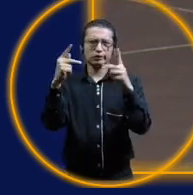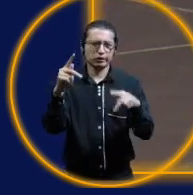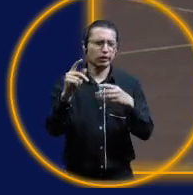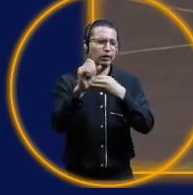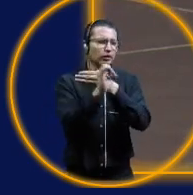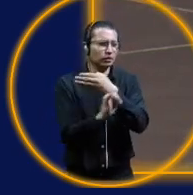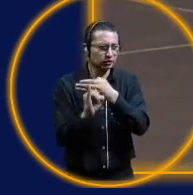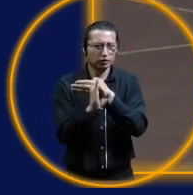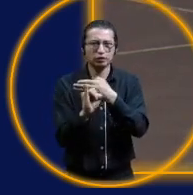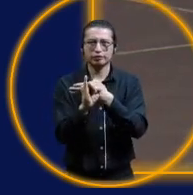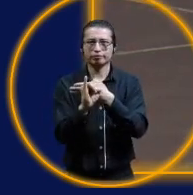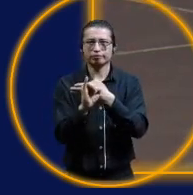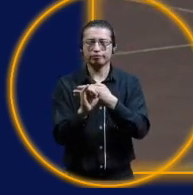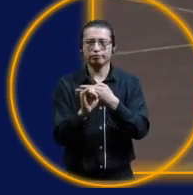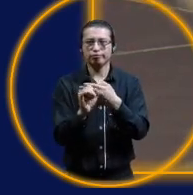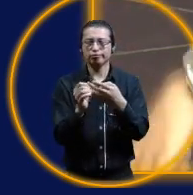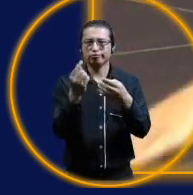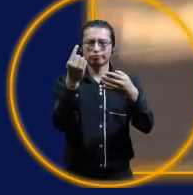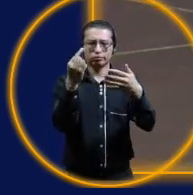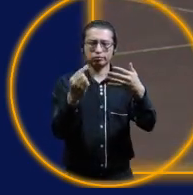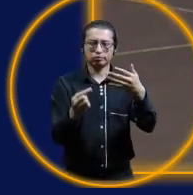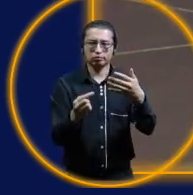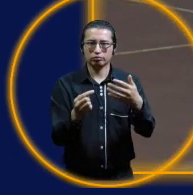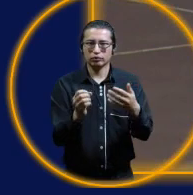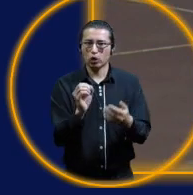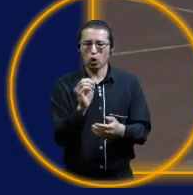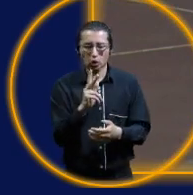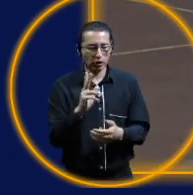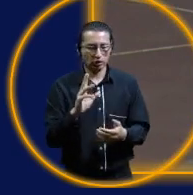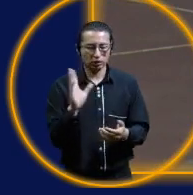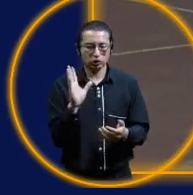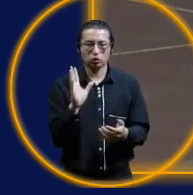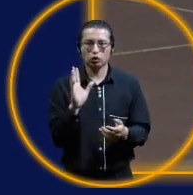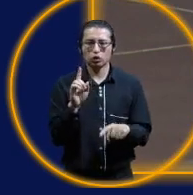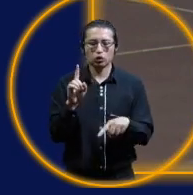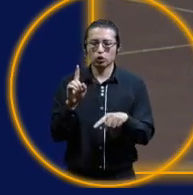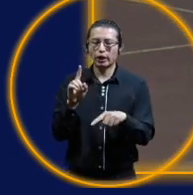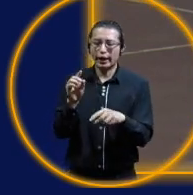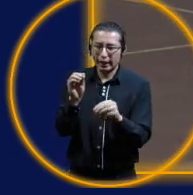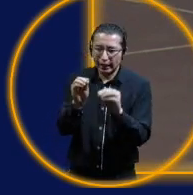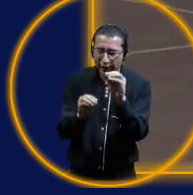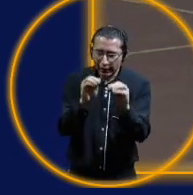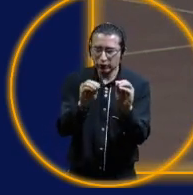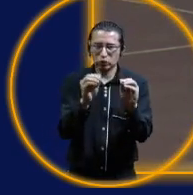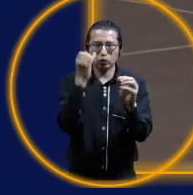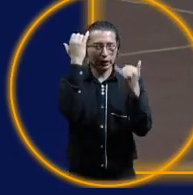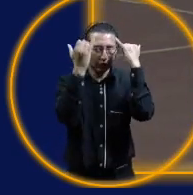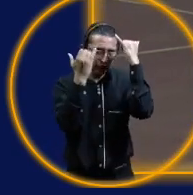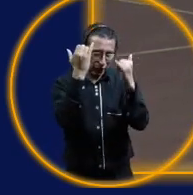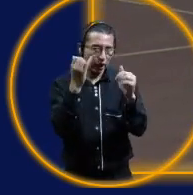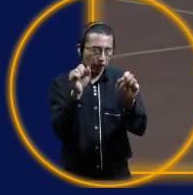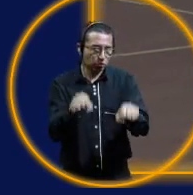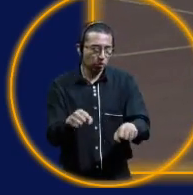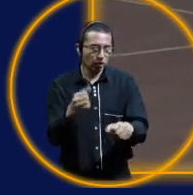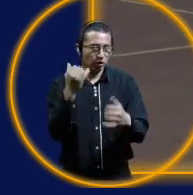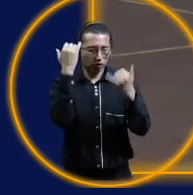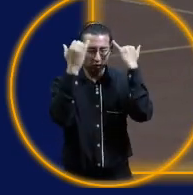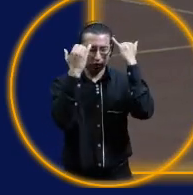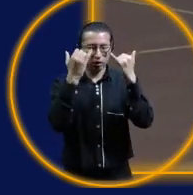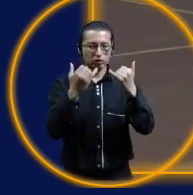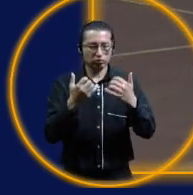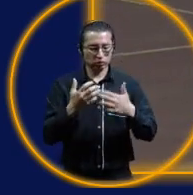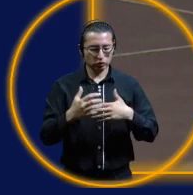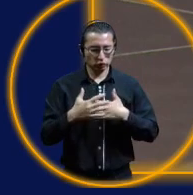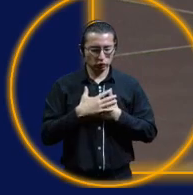say, okay, I can do this, I can do that, but how do you manage to be yourself,